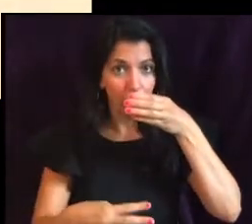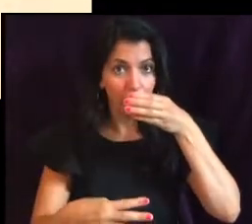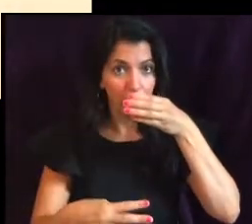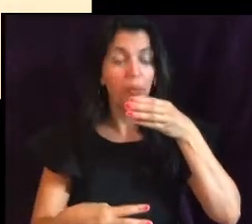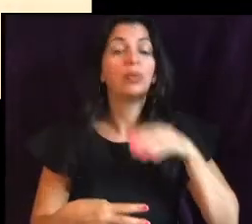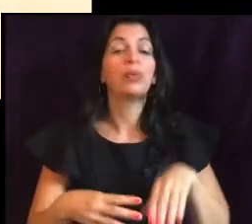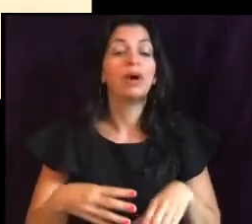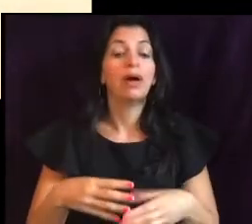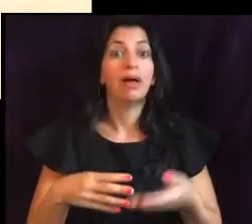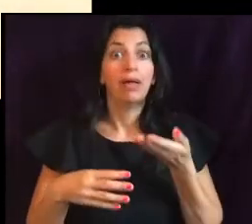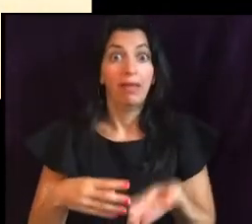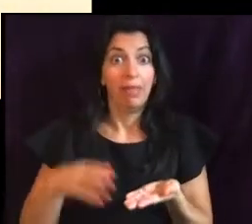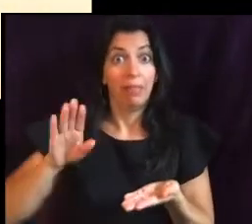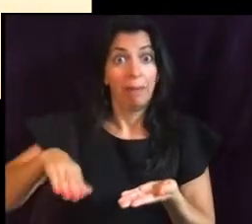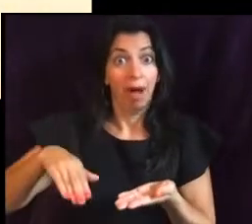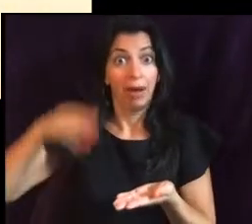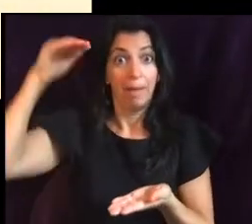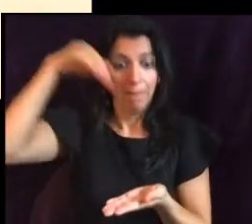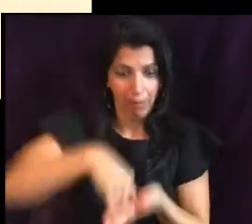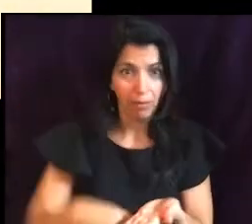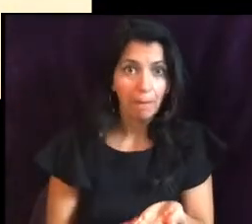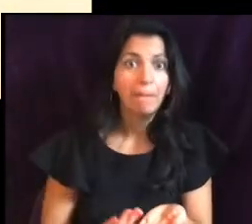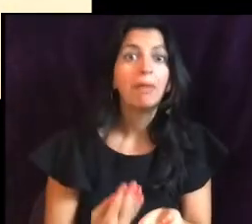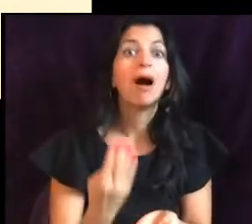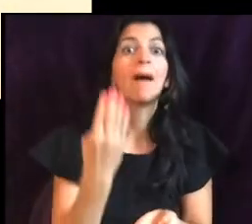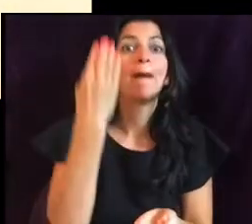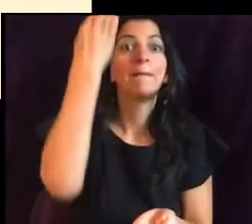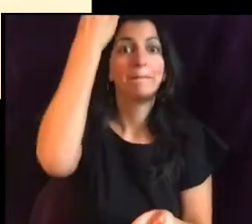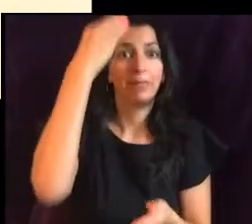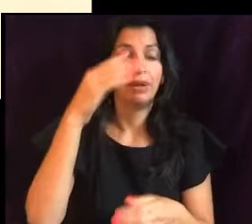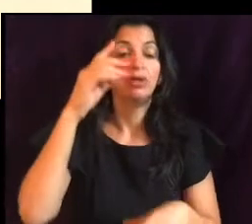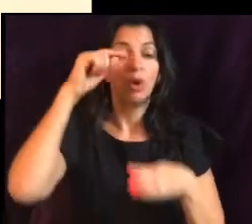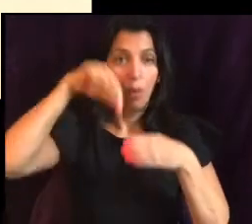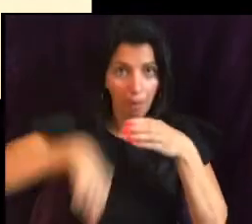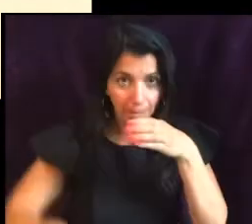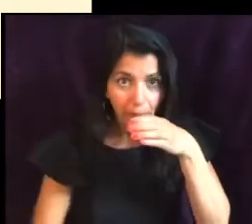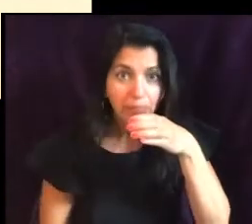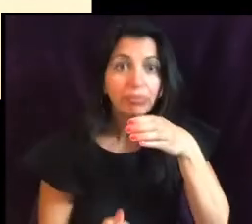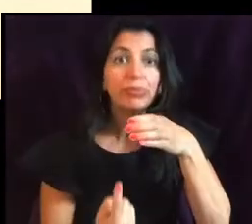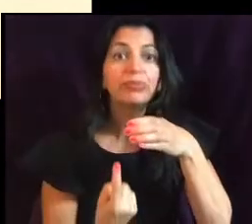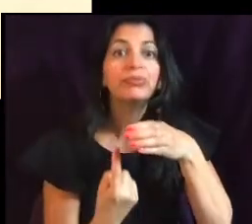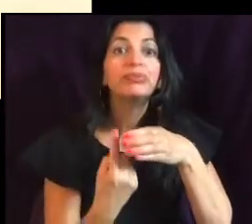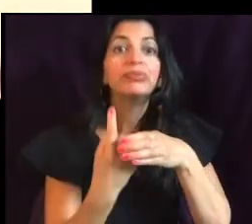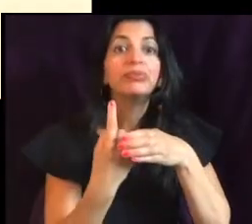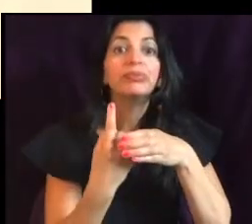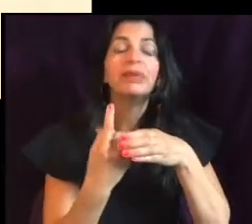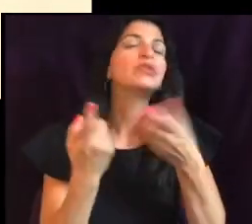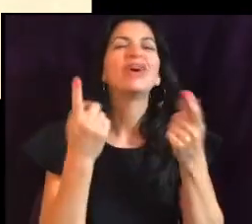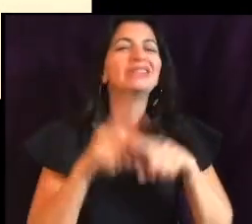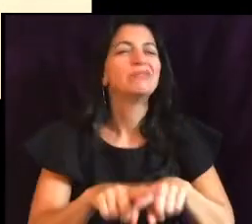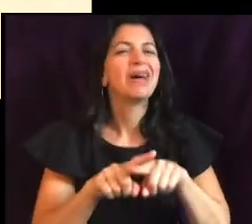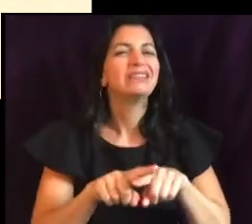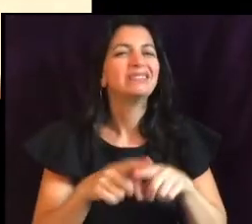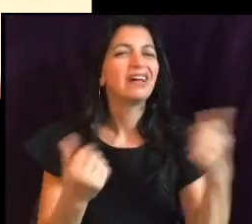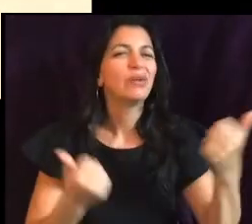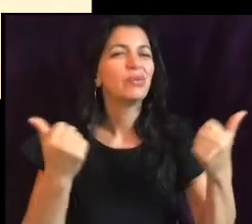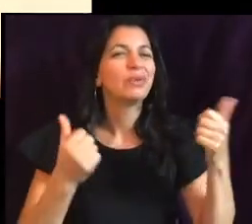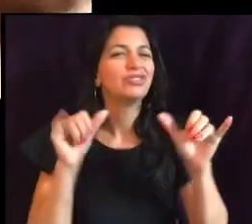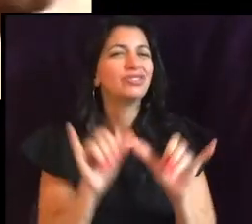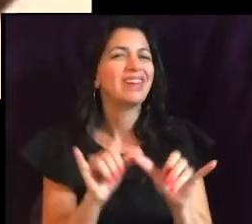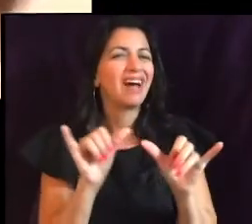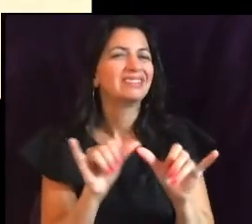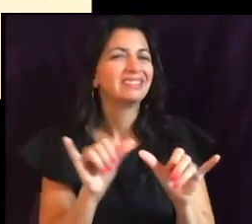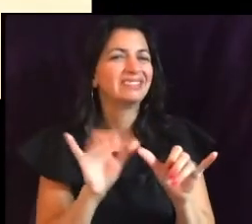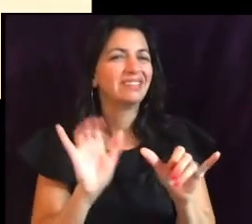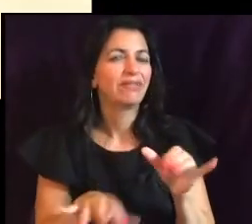tube, it vibrates. And depending on the size of the tube, it creates a